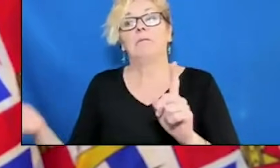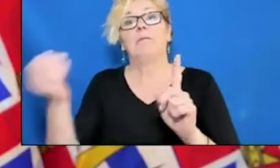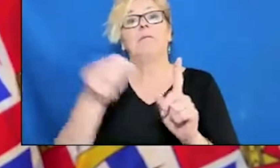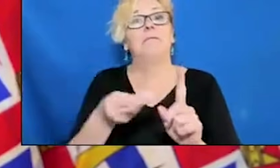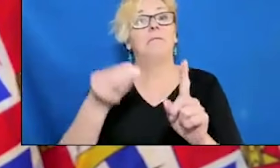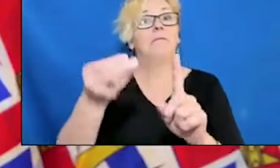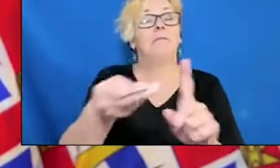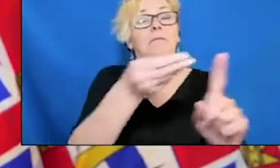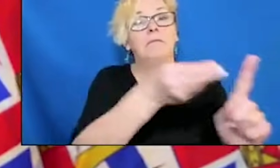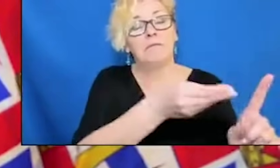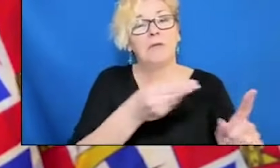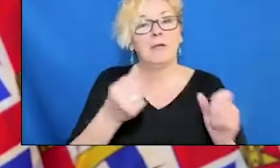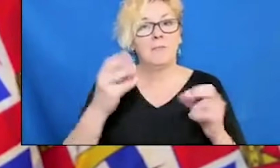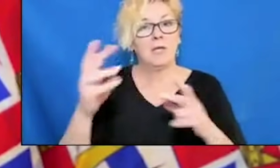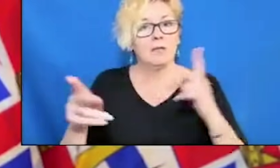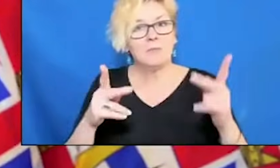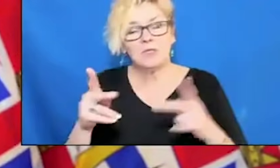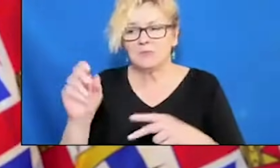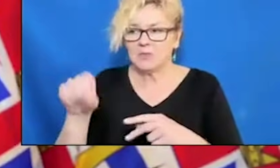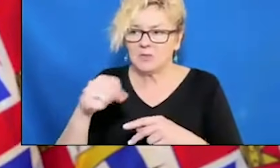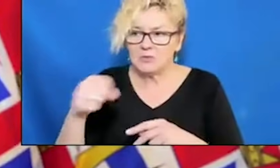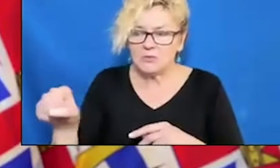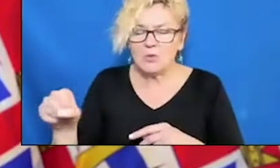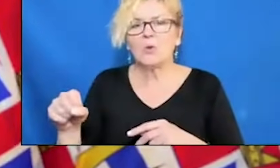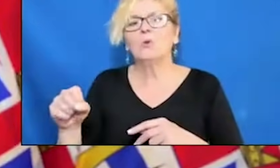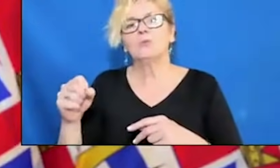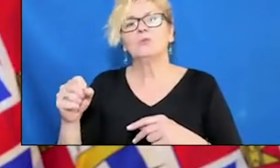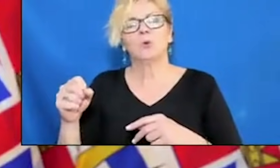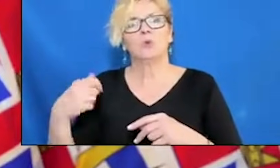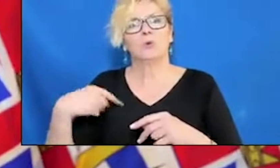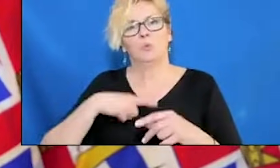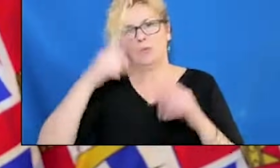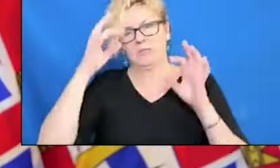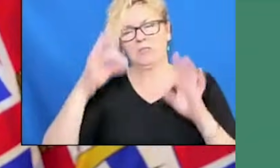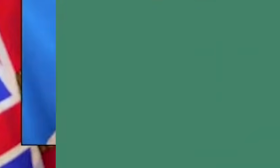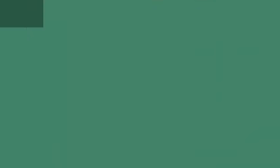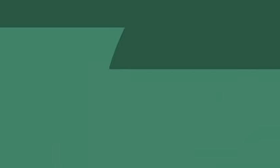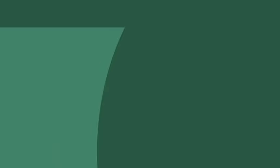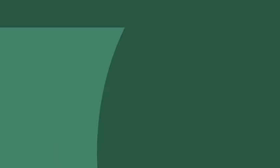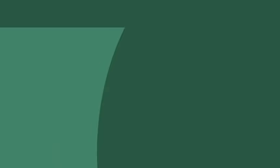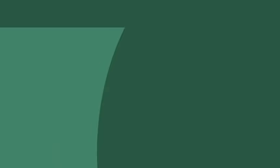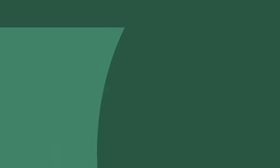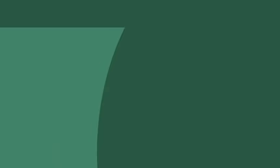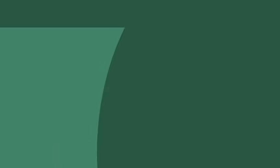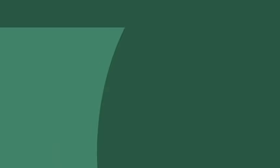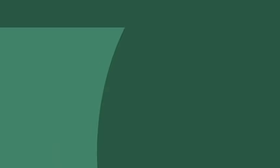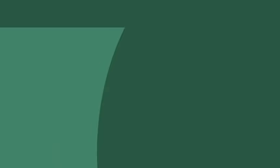additional opportunities to immunize people to protect them in their workplaces as well.